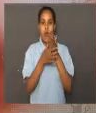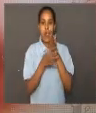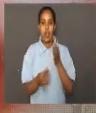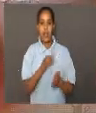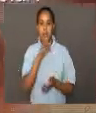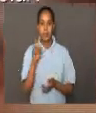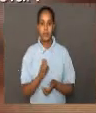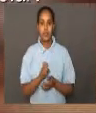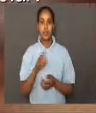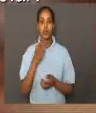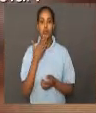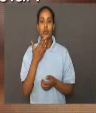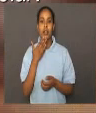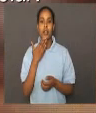oil?